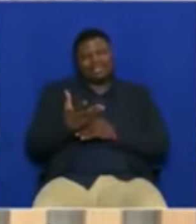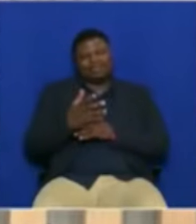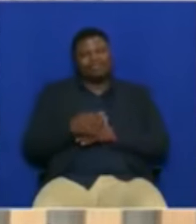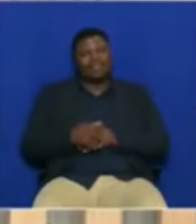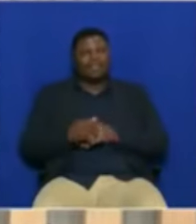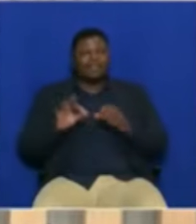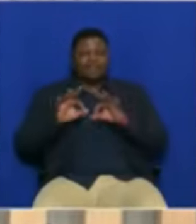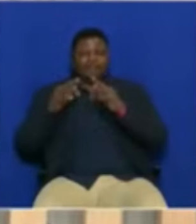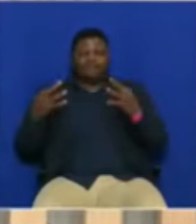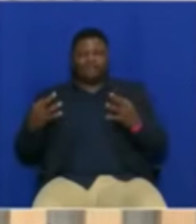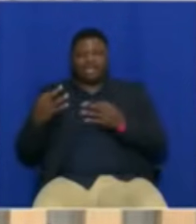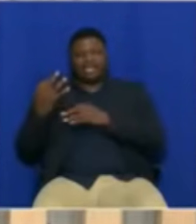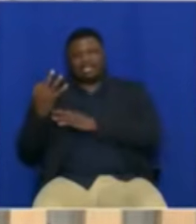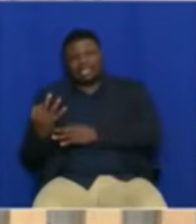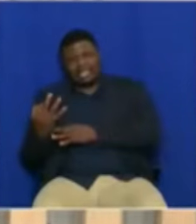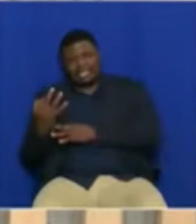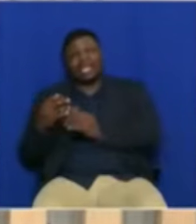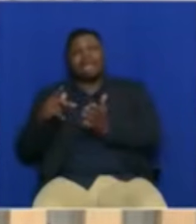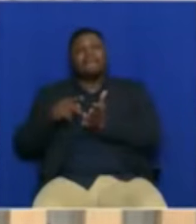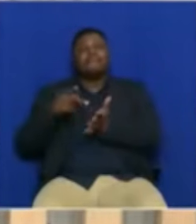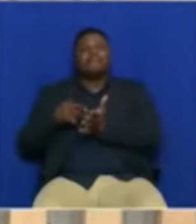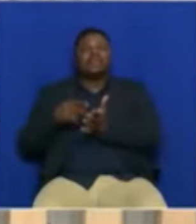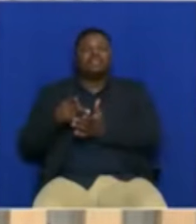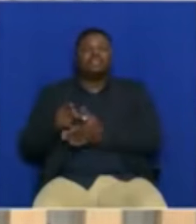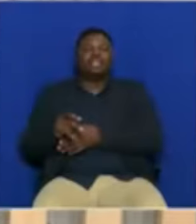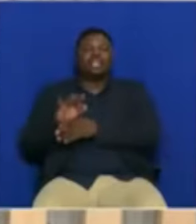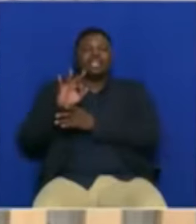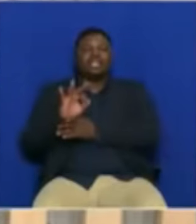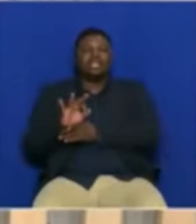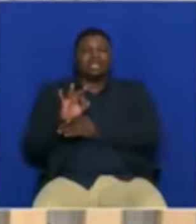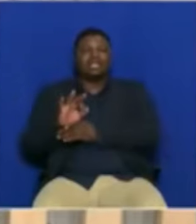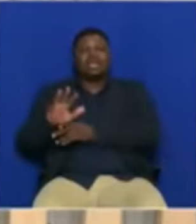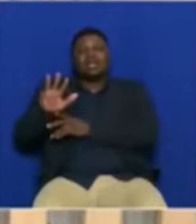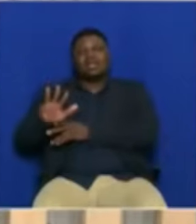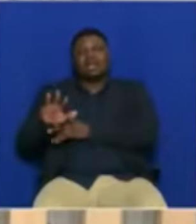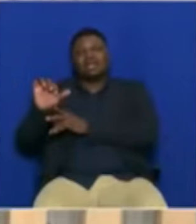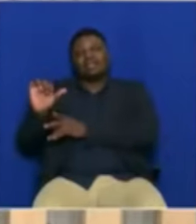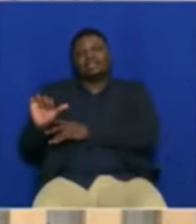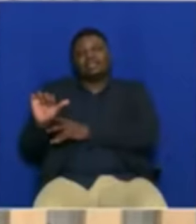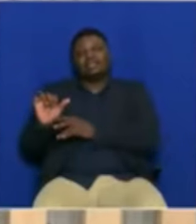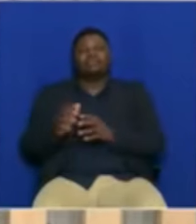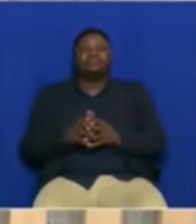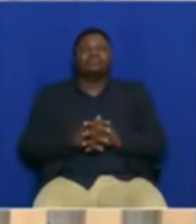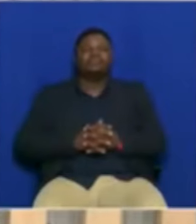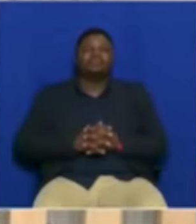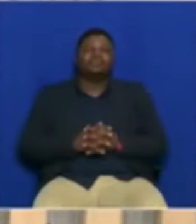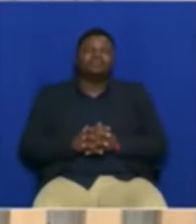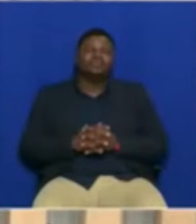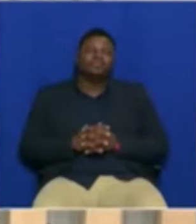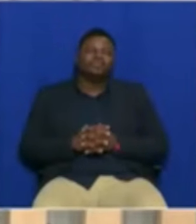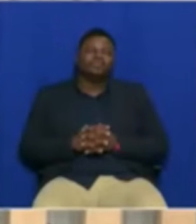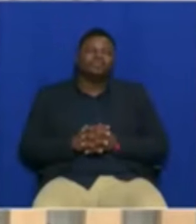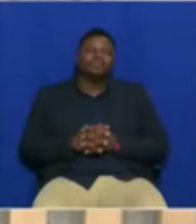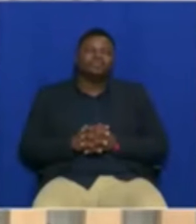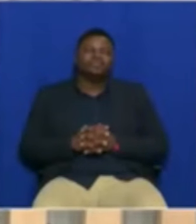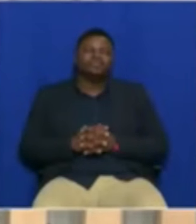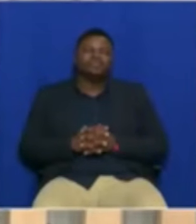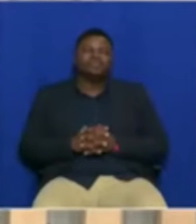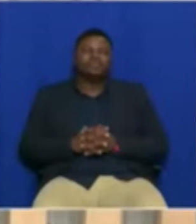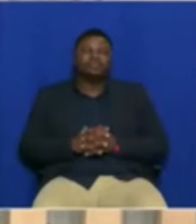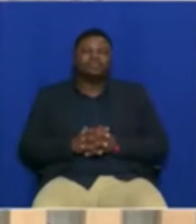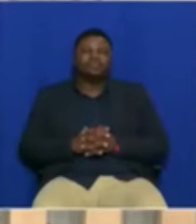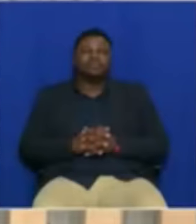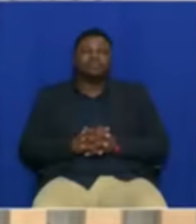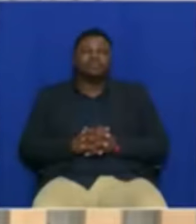page 936. Page? File 3, page 936.